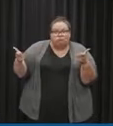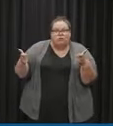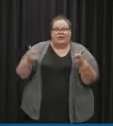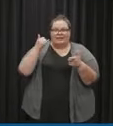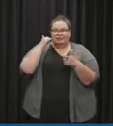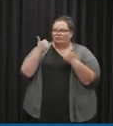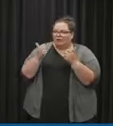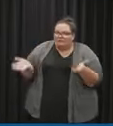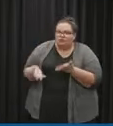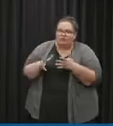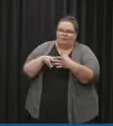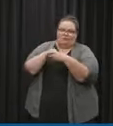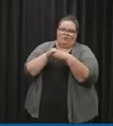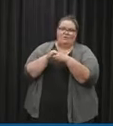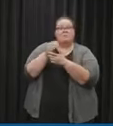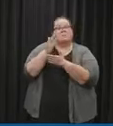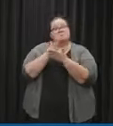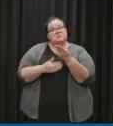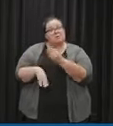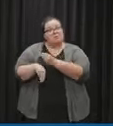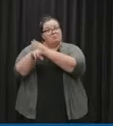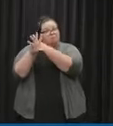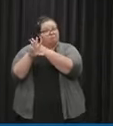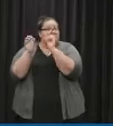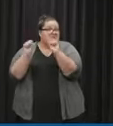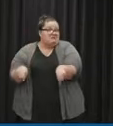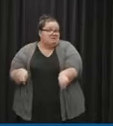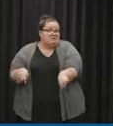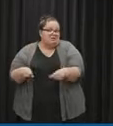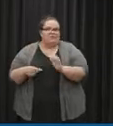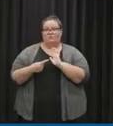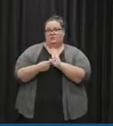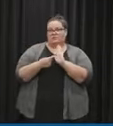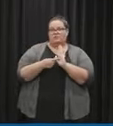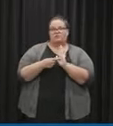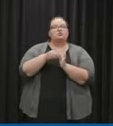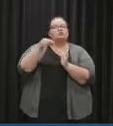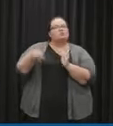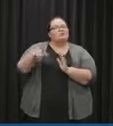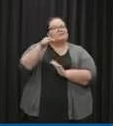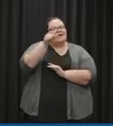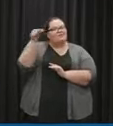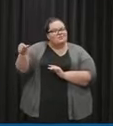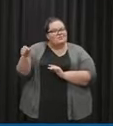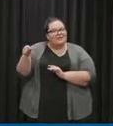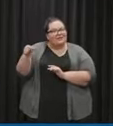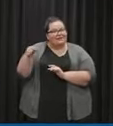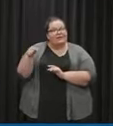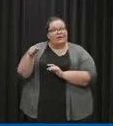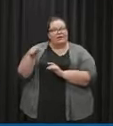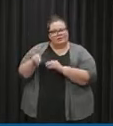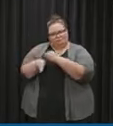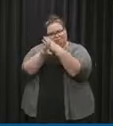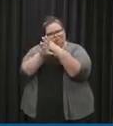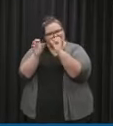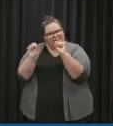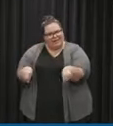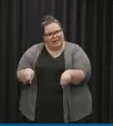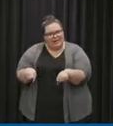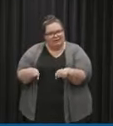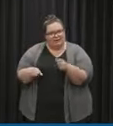we recommend that some of these activities take place virtually. For instance, student governance meetings or clubs. We